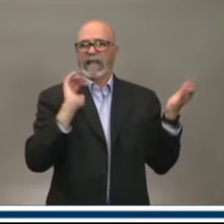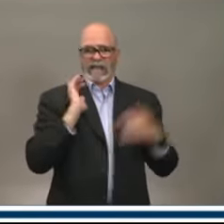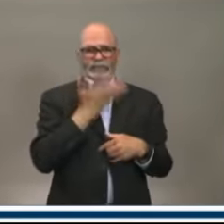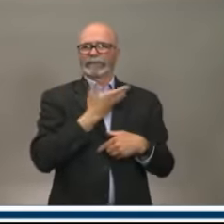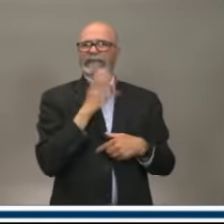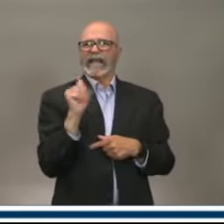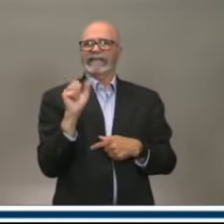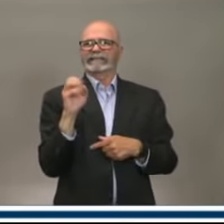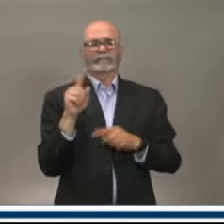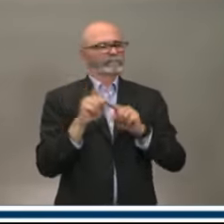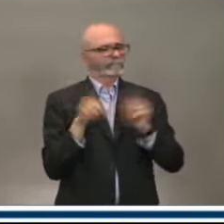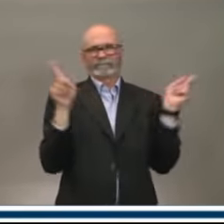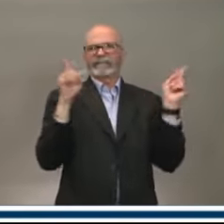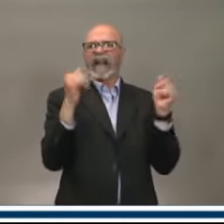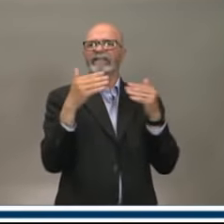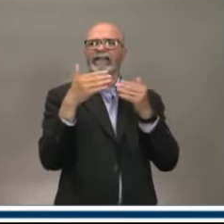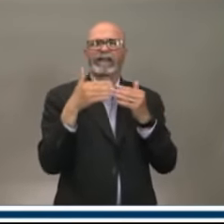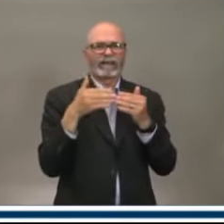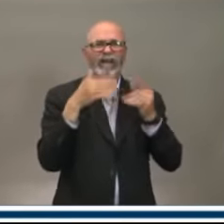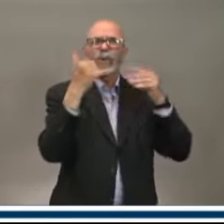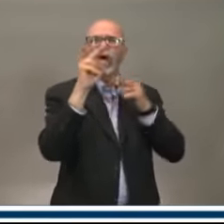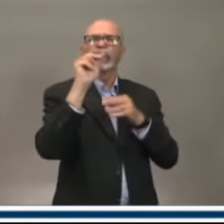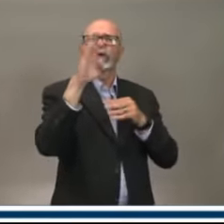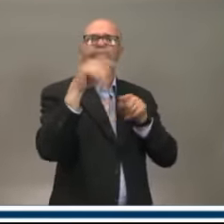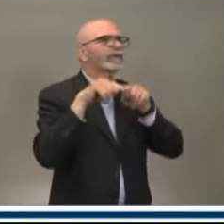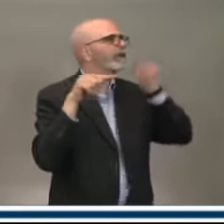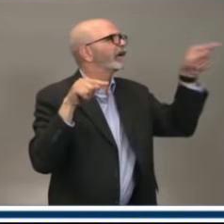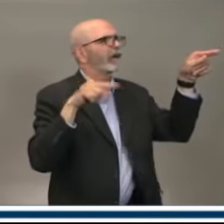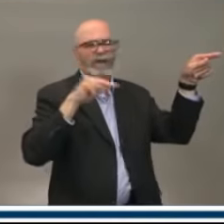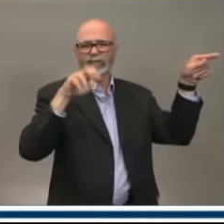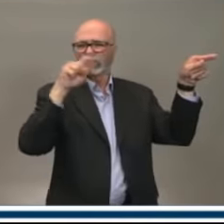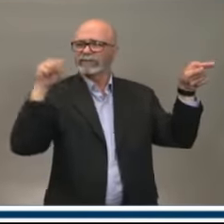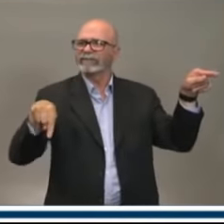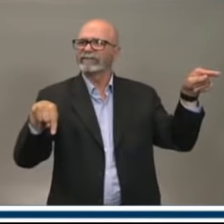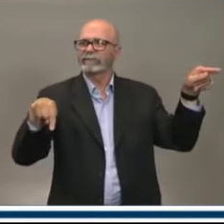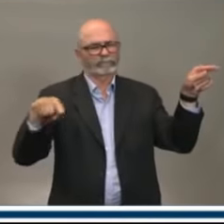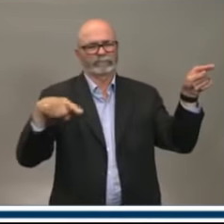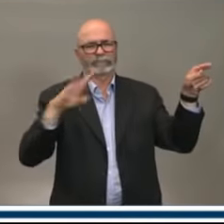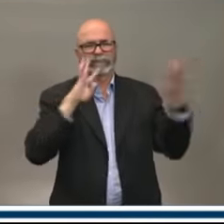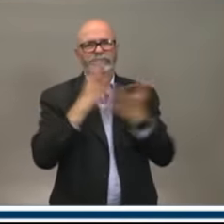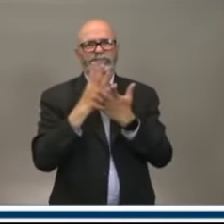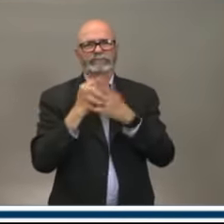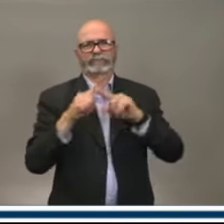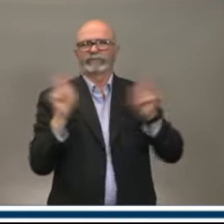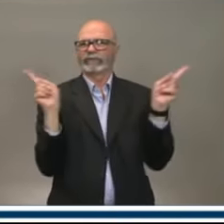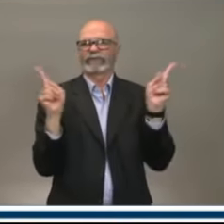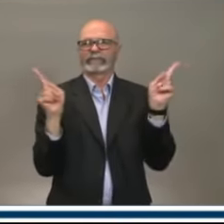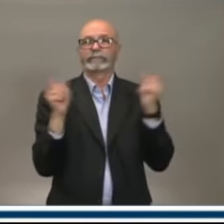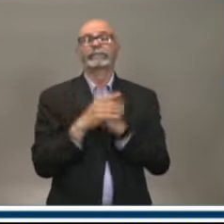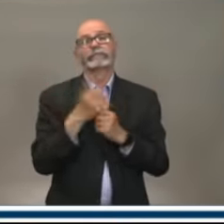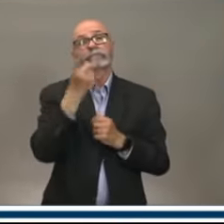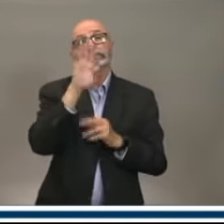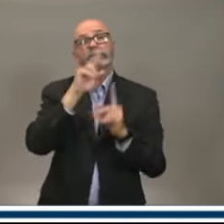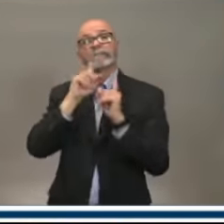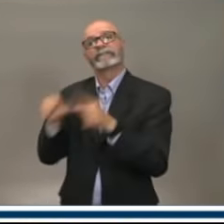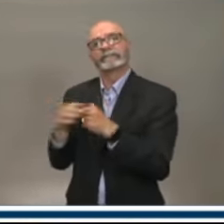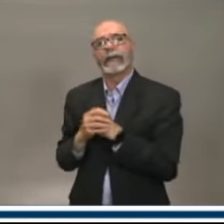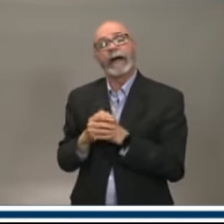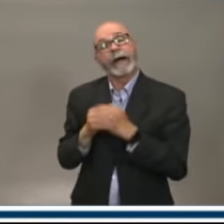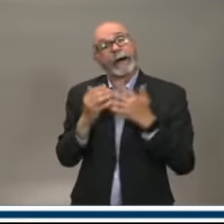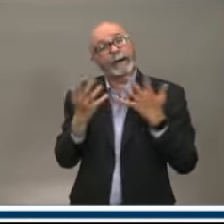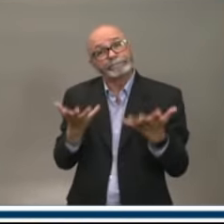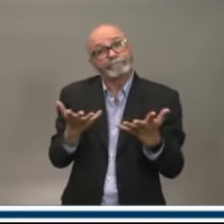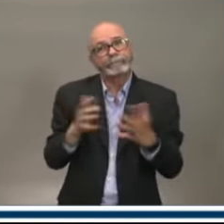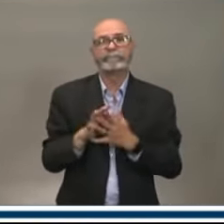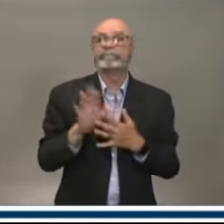neighbors? I mean, we're just, New Brunswick was fortunate not to have as much introduction